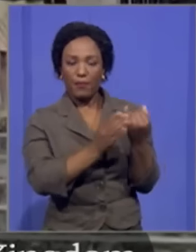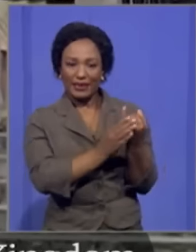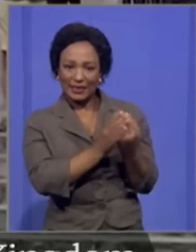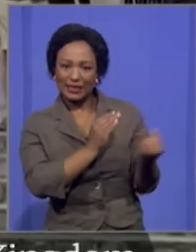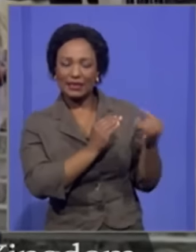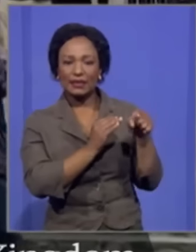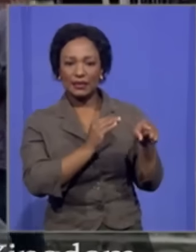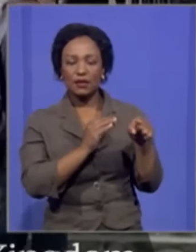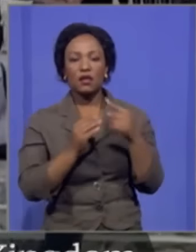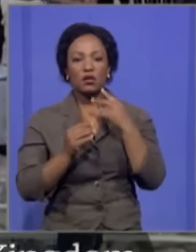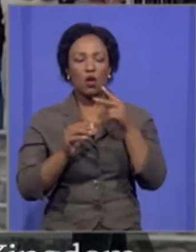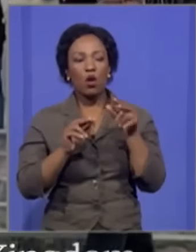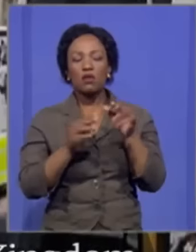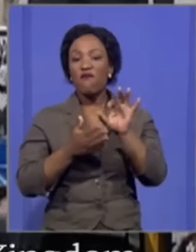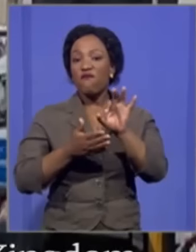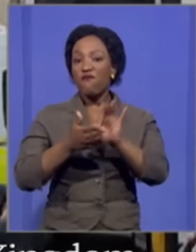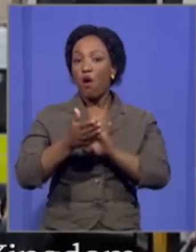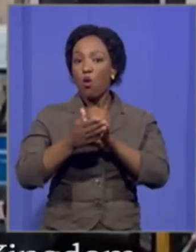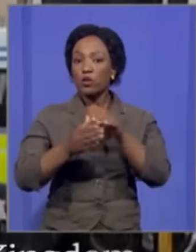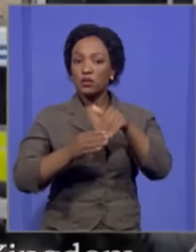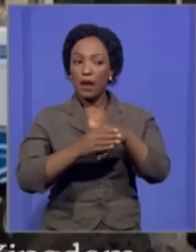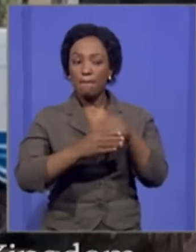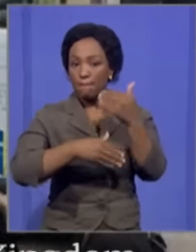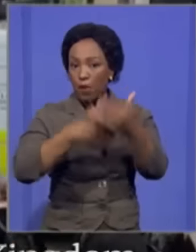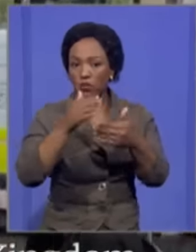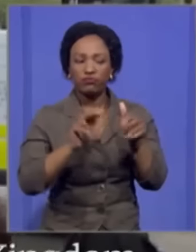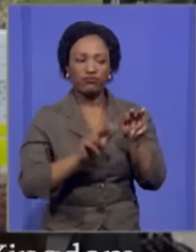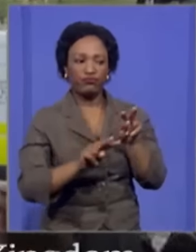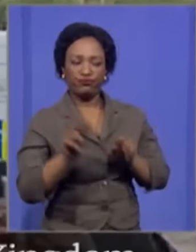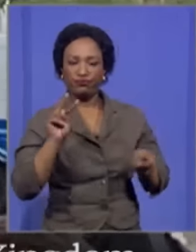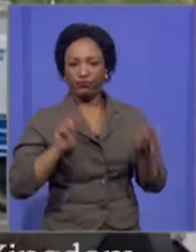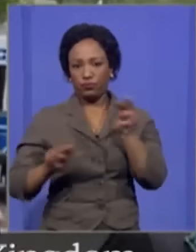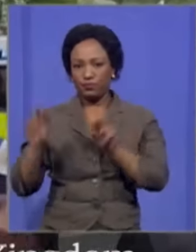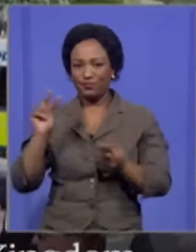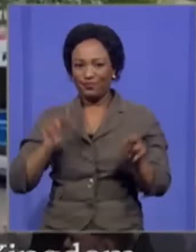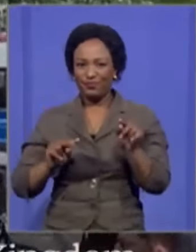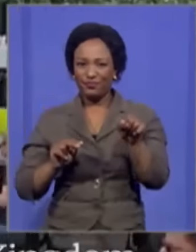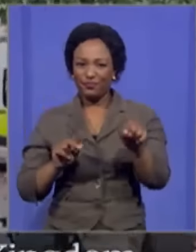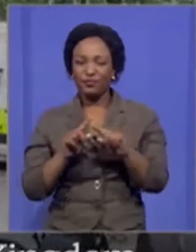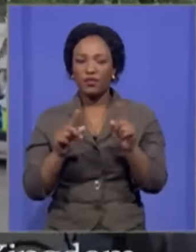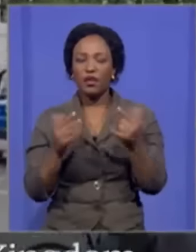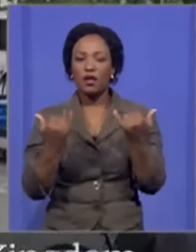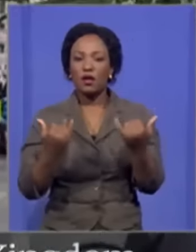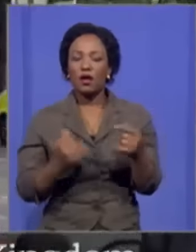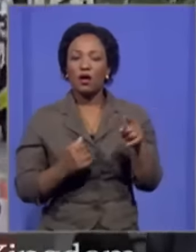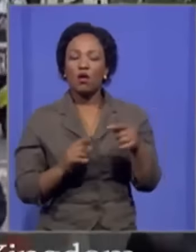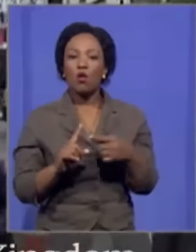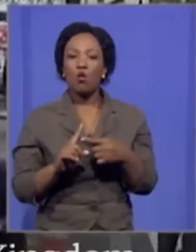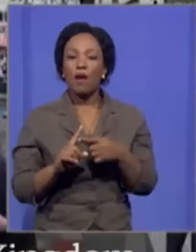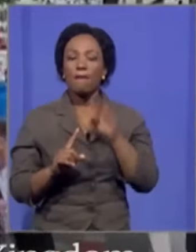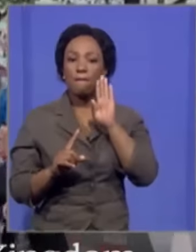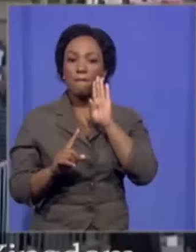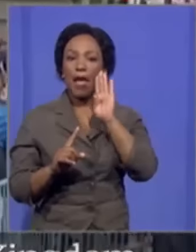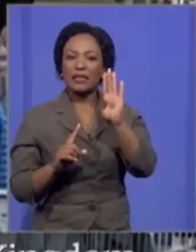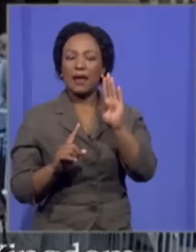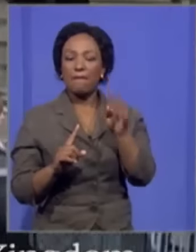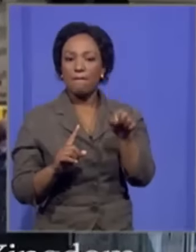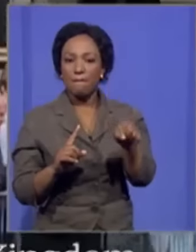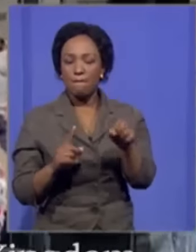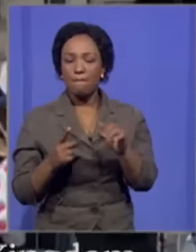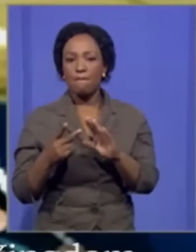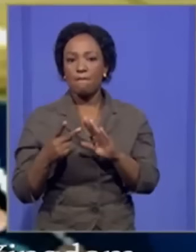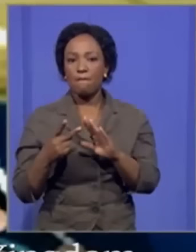e shebanang le dikgetho. Ha o sheba naheng ela ya ke bang khoplanke ke Belgium le teng le